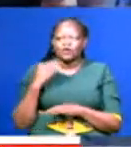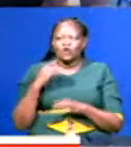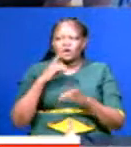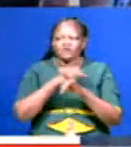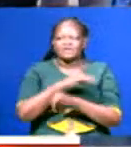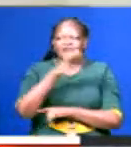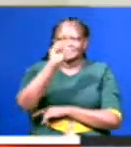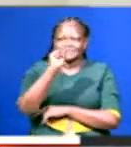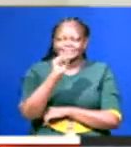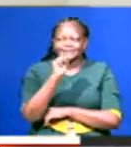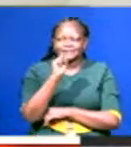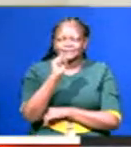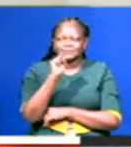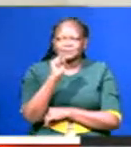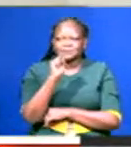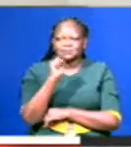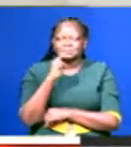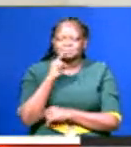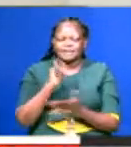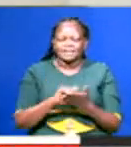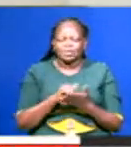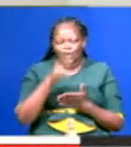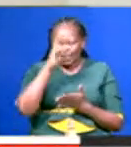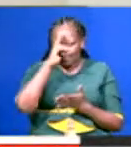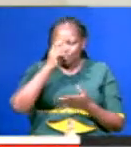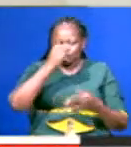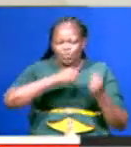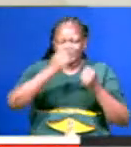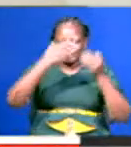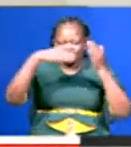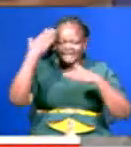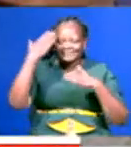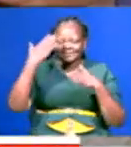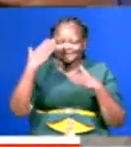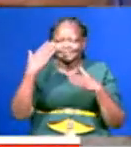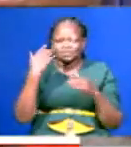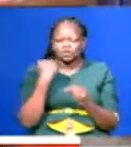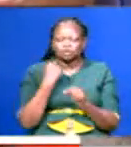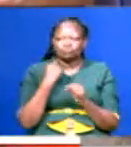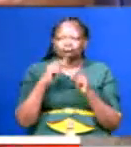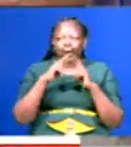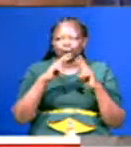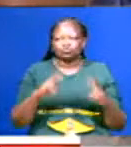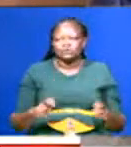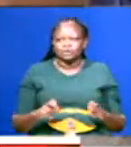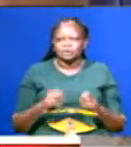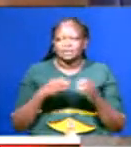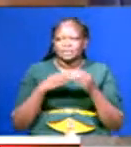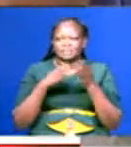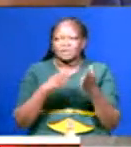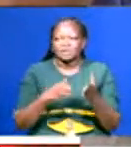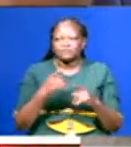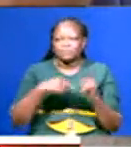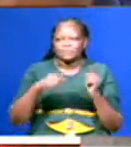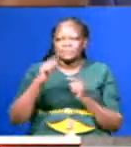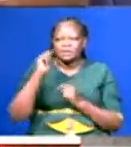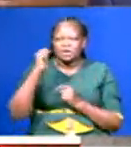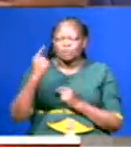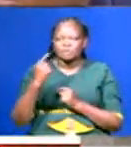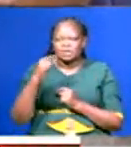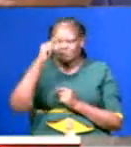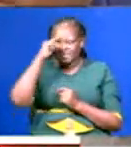Eugene Wamalwa, calling on the police to act professionally in undertaking the probe. Viongozi wa serikali ya Kenya Kwanza walikuwa